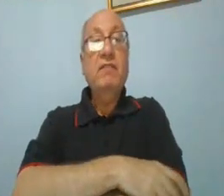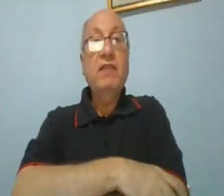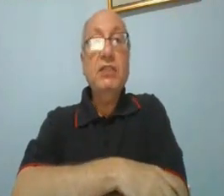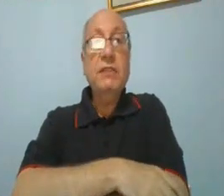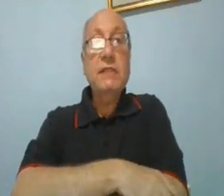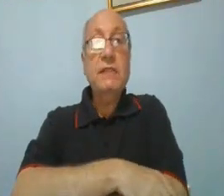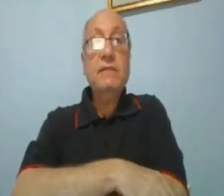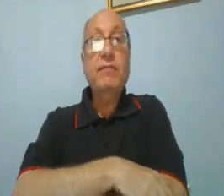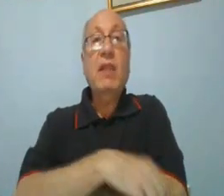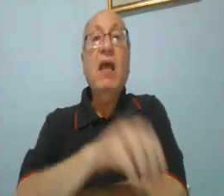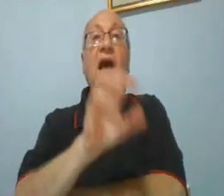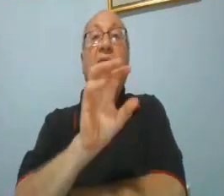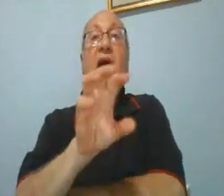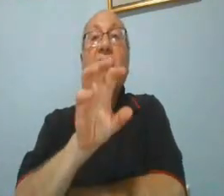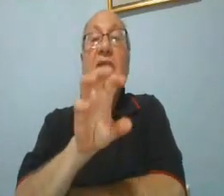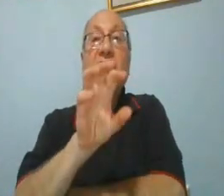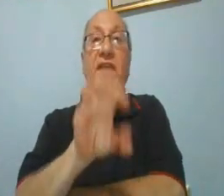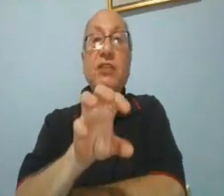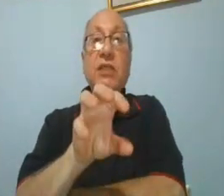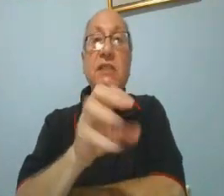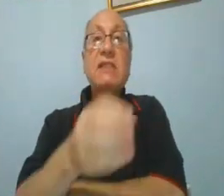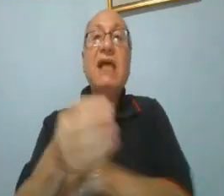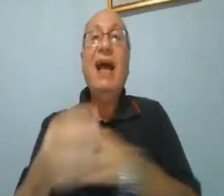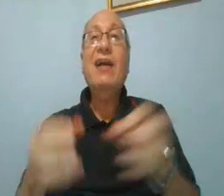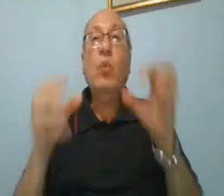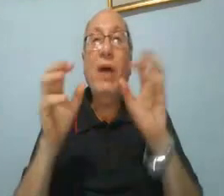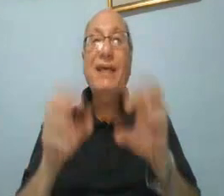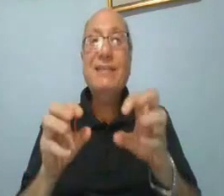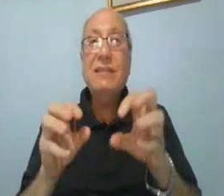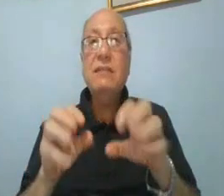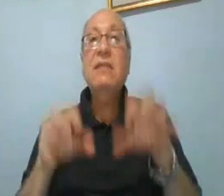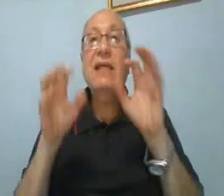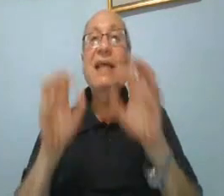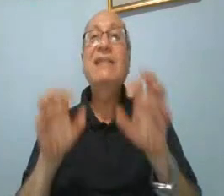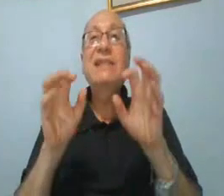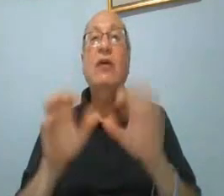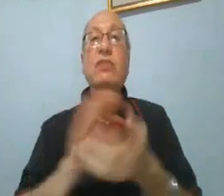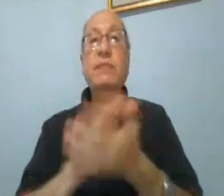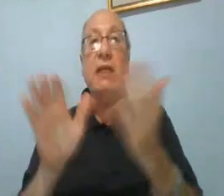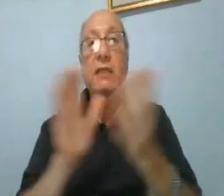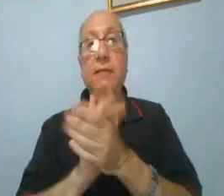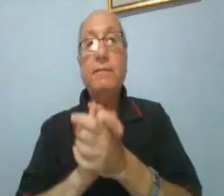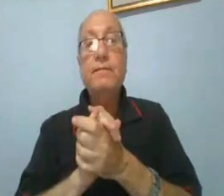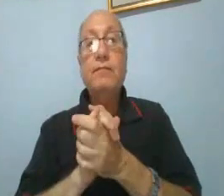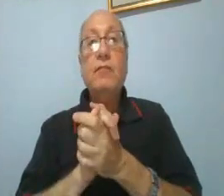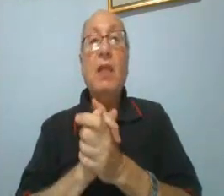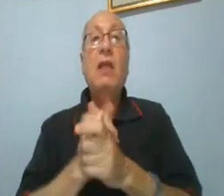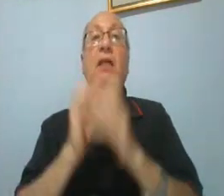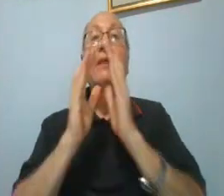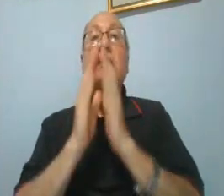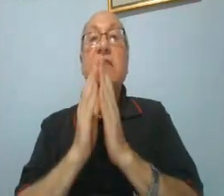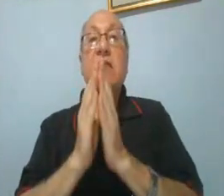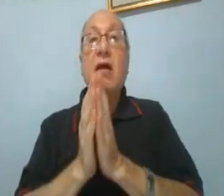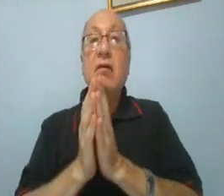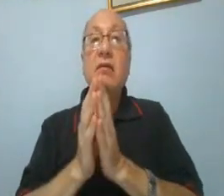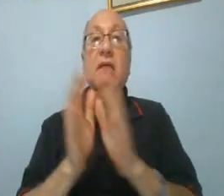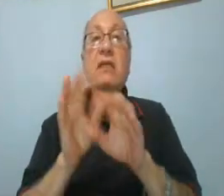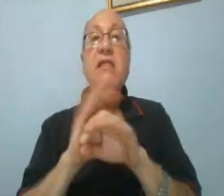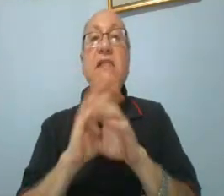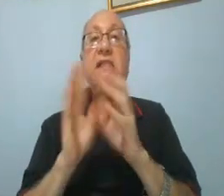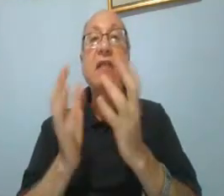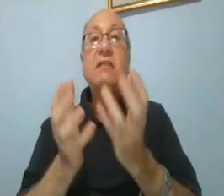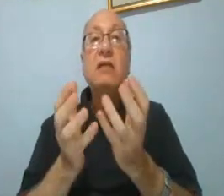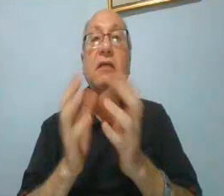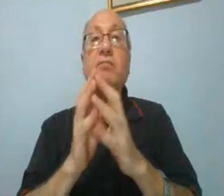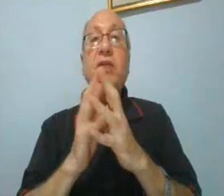Nosocomial infections are infections acquired in the hospital. There